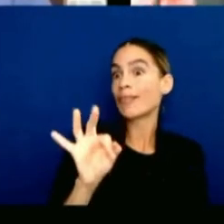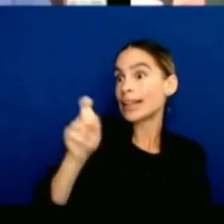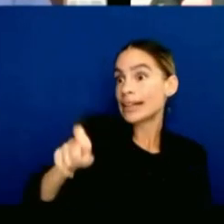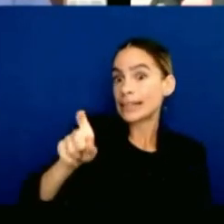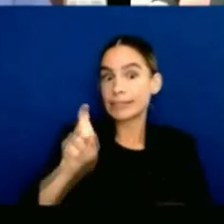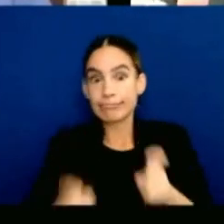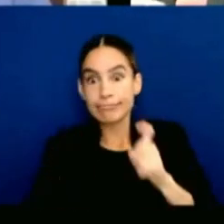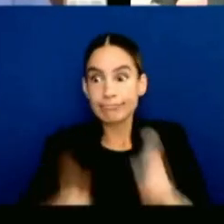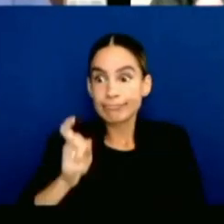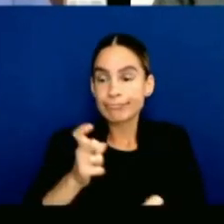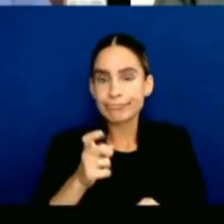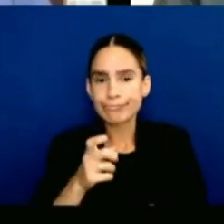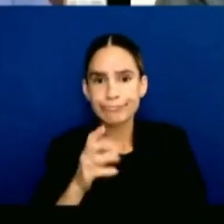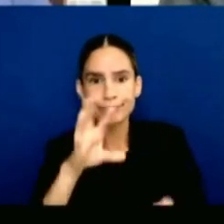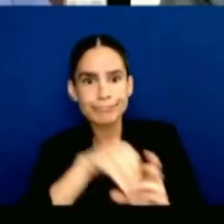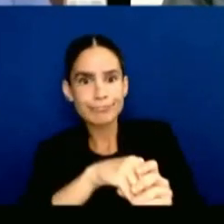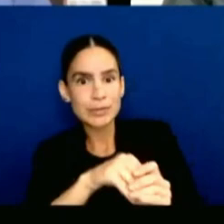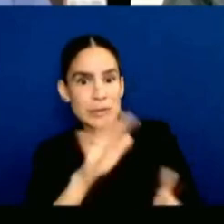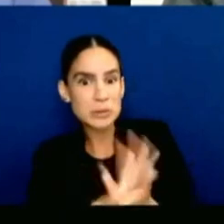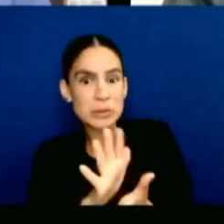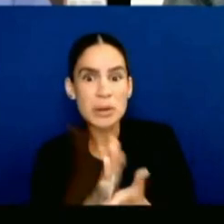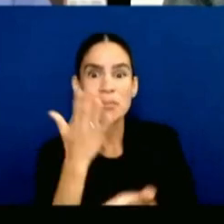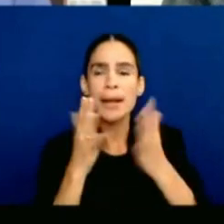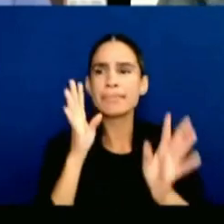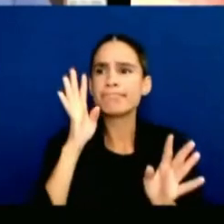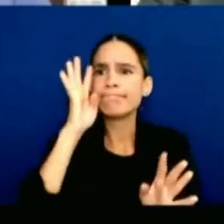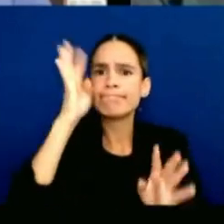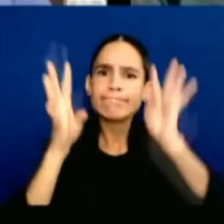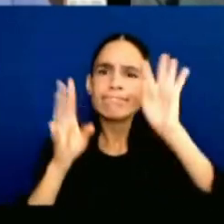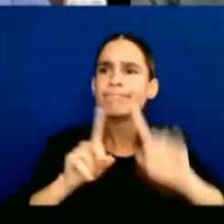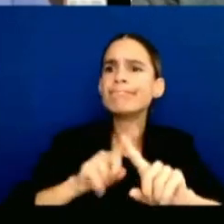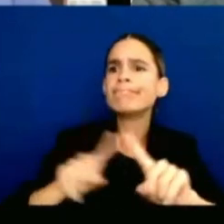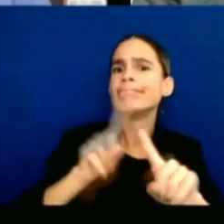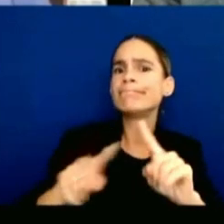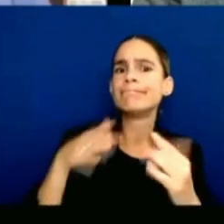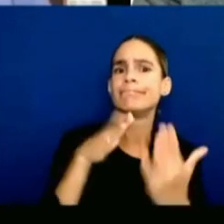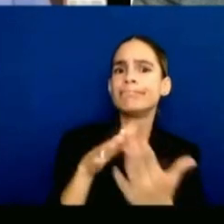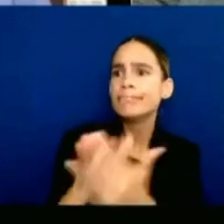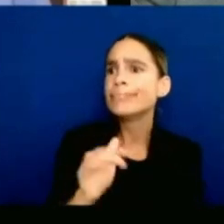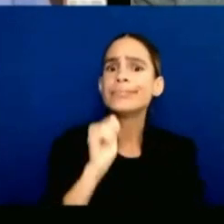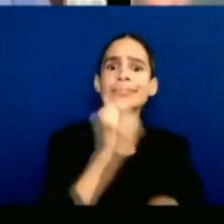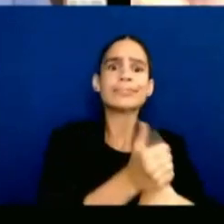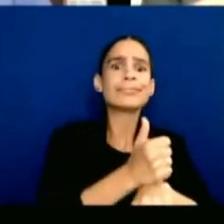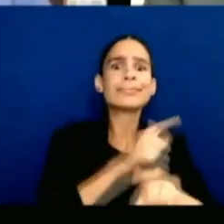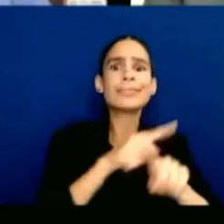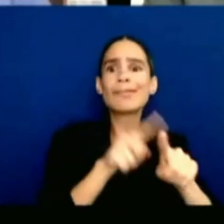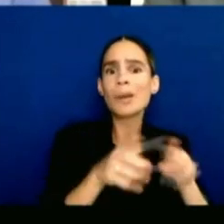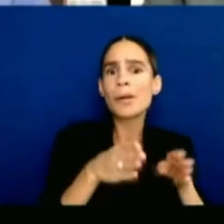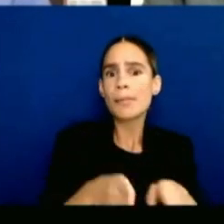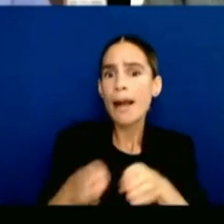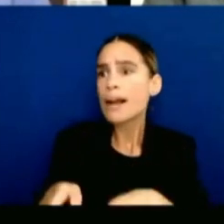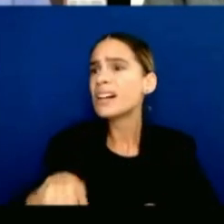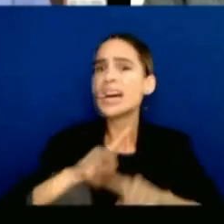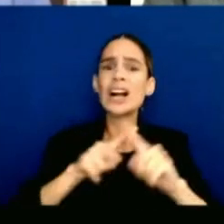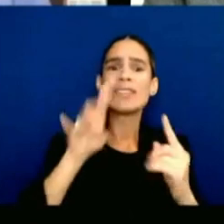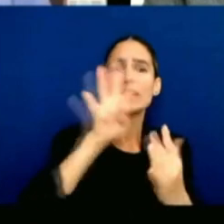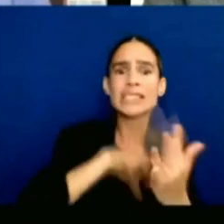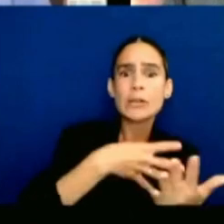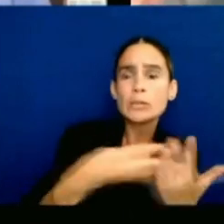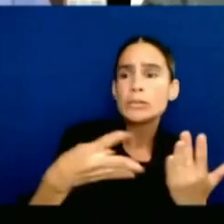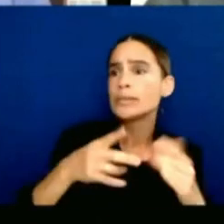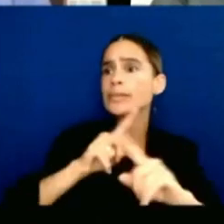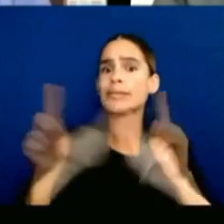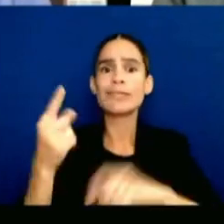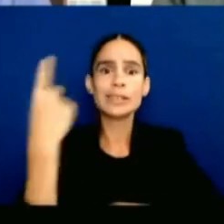school superintendents are doing, modifying the schedules, separation of desks, wearing masks under certain